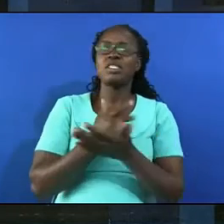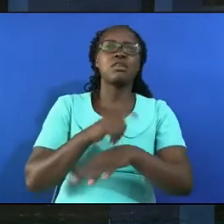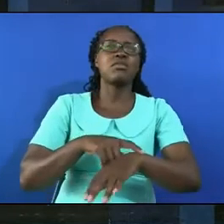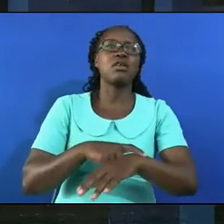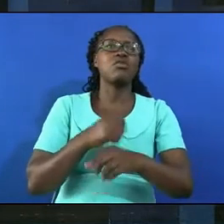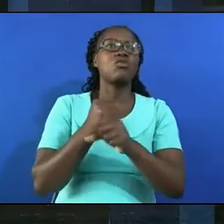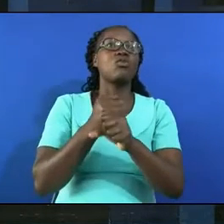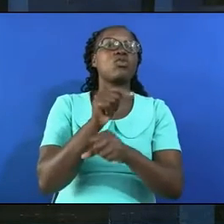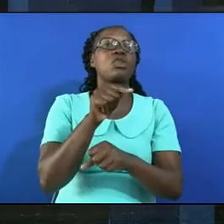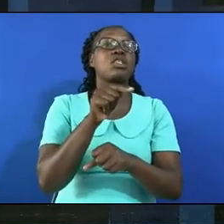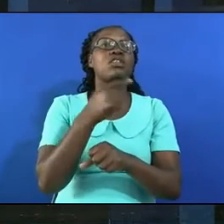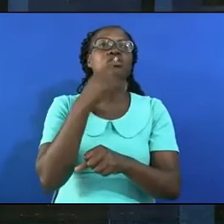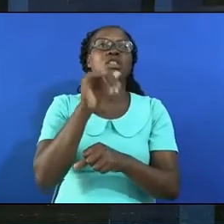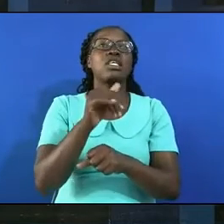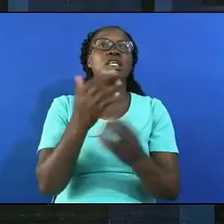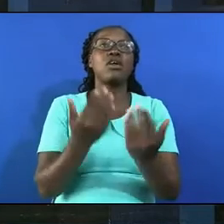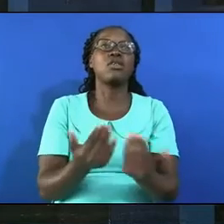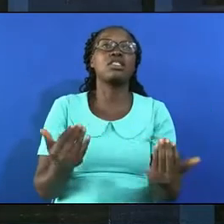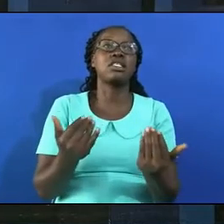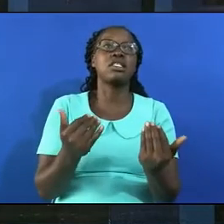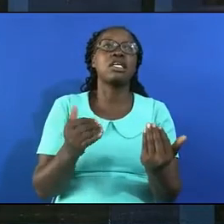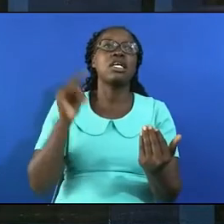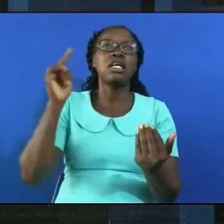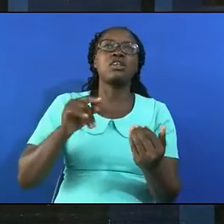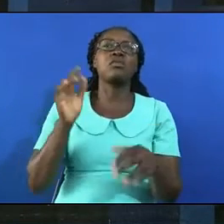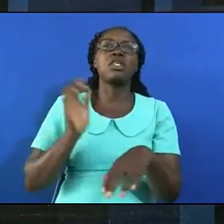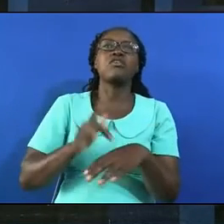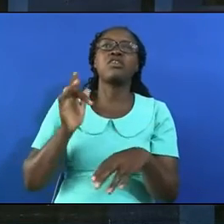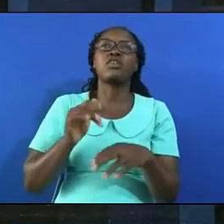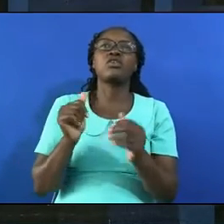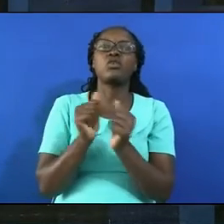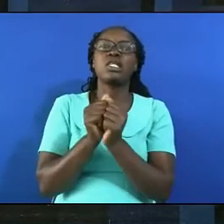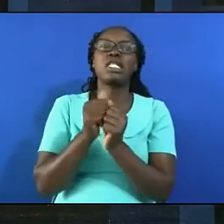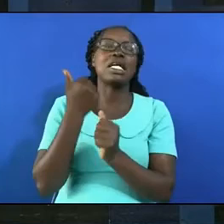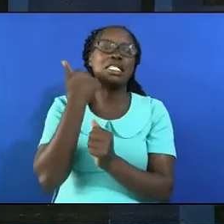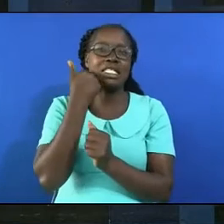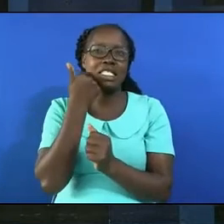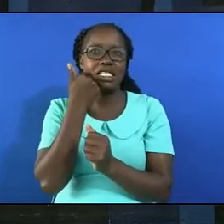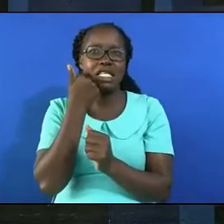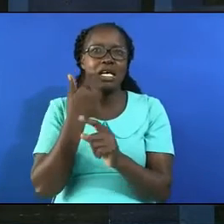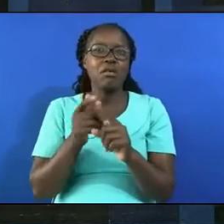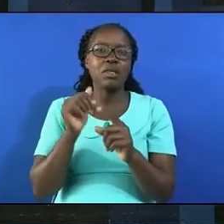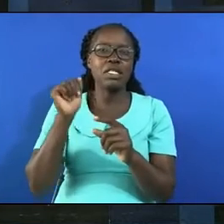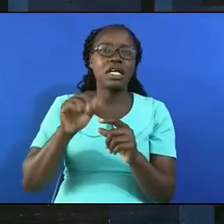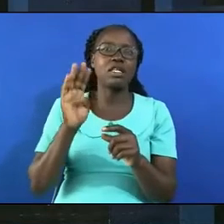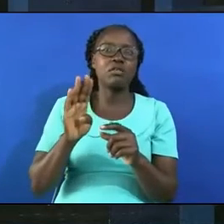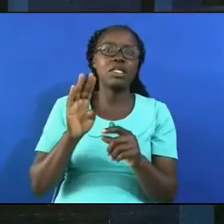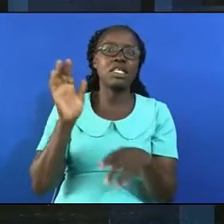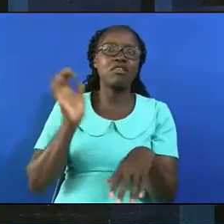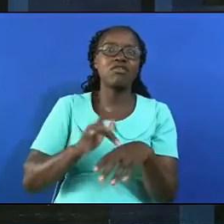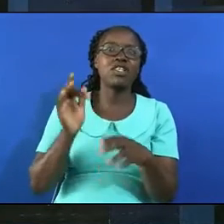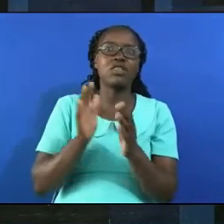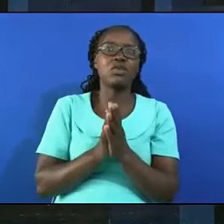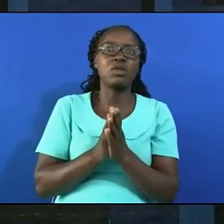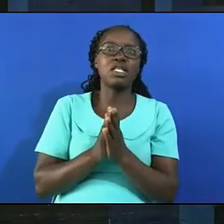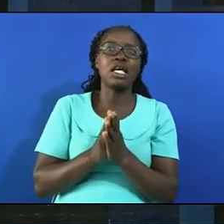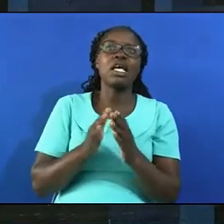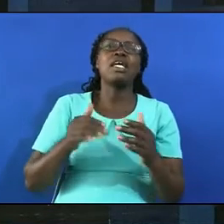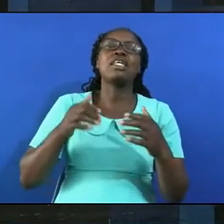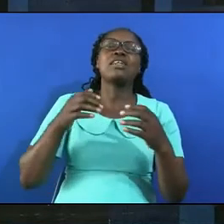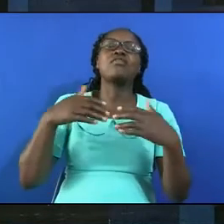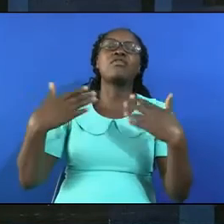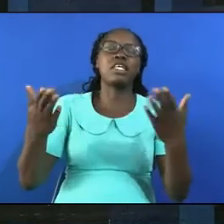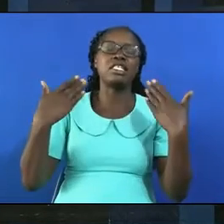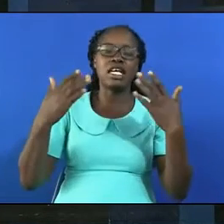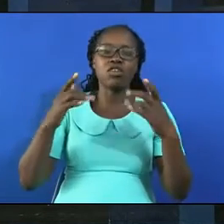Sometimes we do that so that our children cannot be infected with the diseases, but they can be infected with eternal loss in